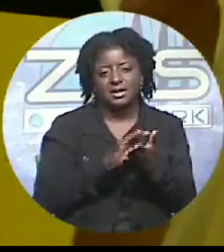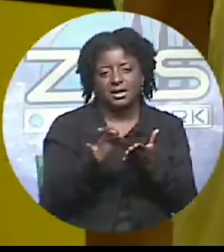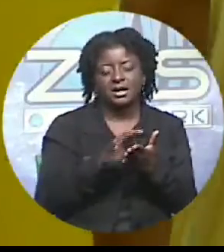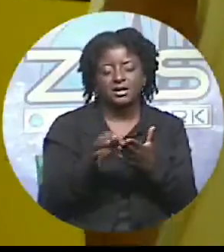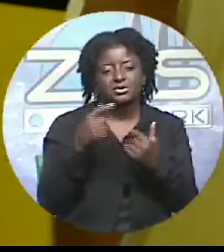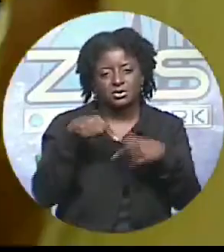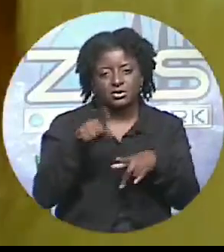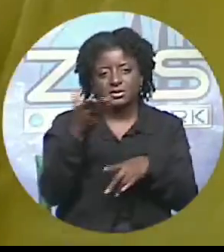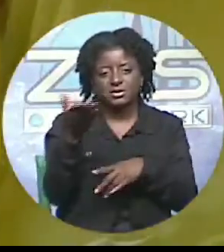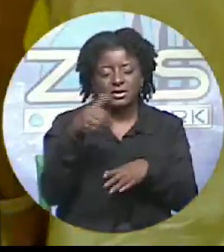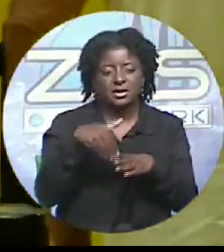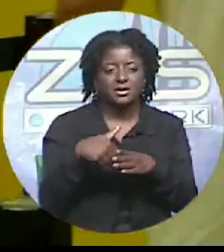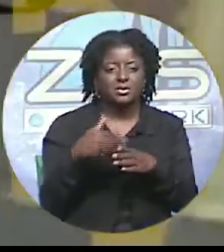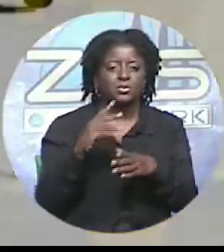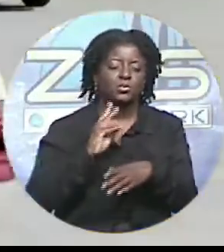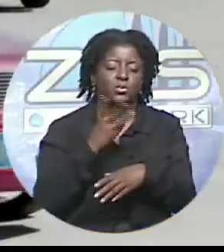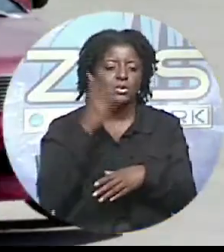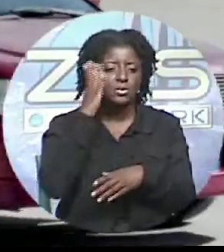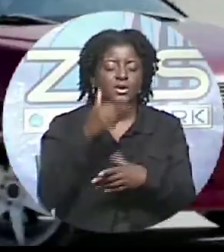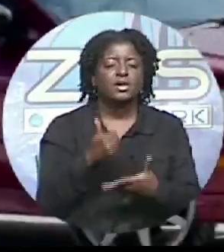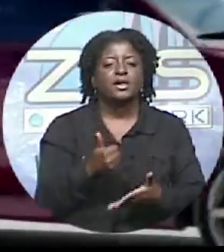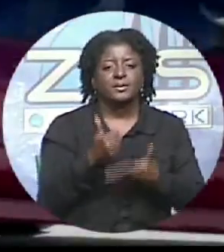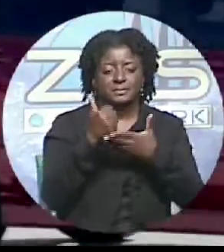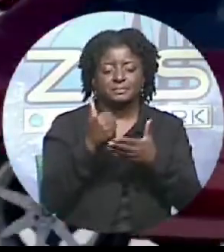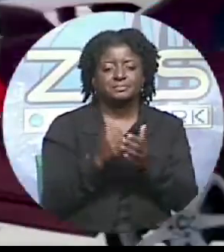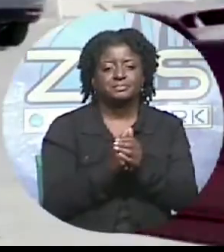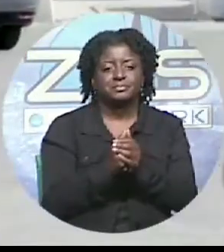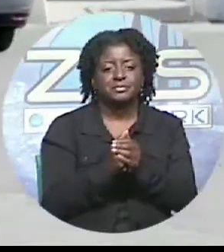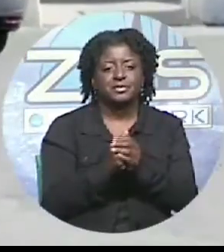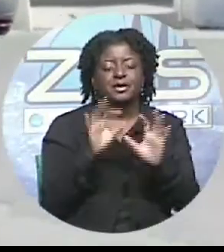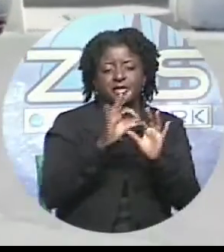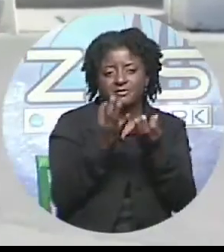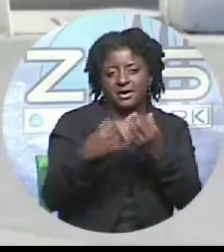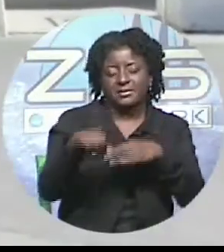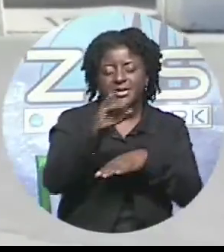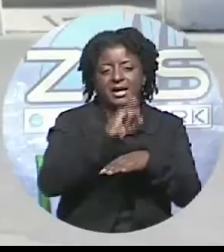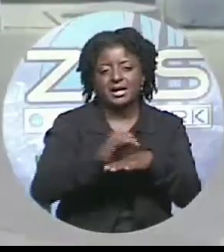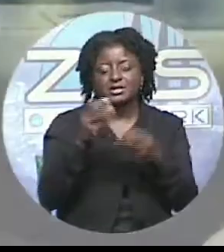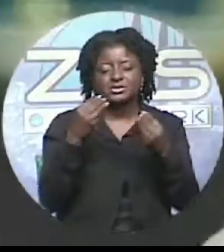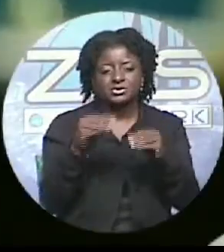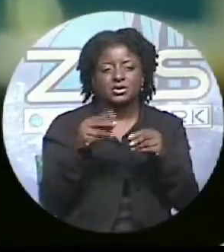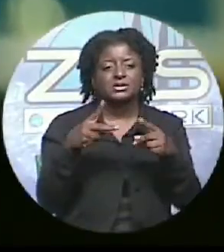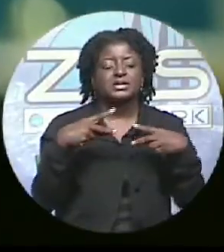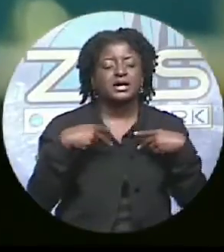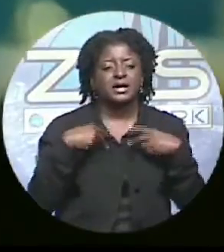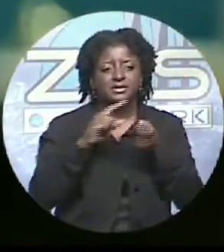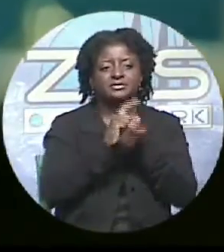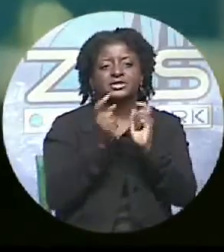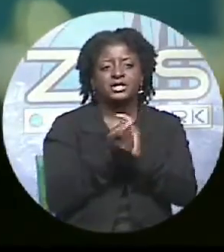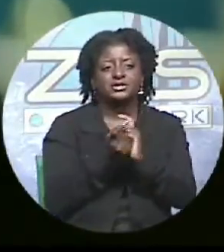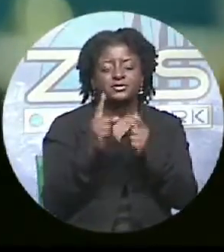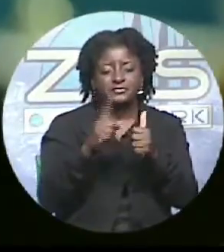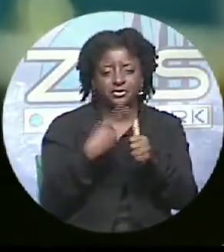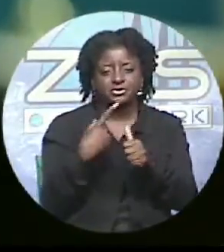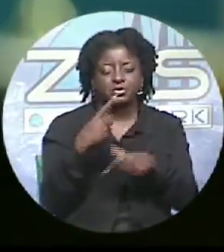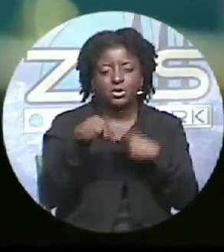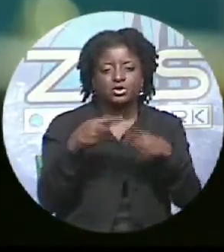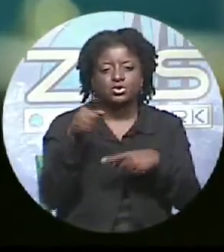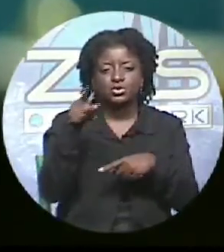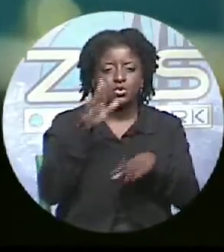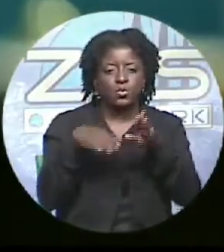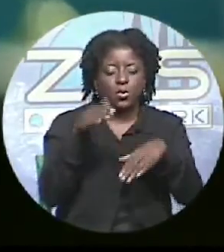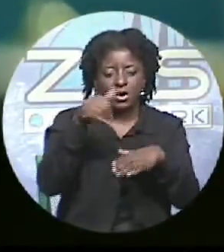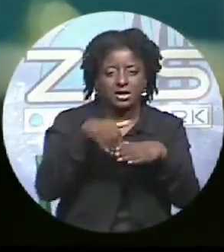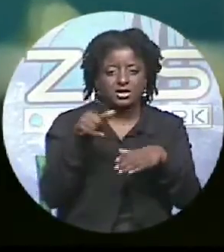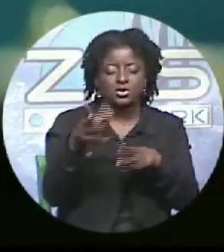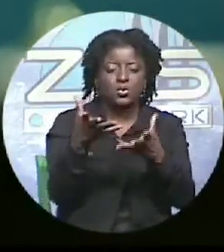and we'll help you. BTC's Family Island stores have changed. First thing, when you walk into BTC, you definitely want to be